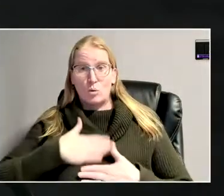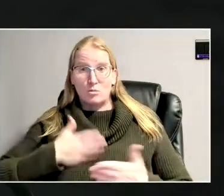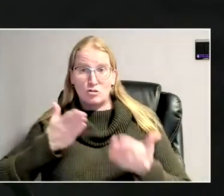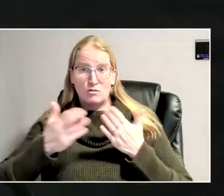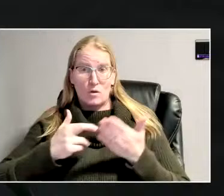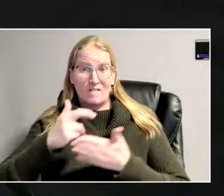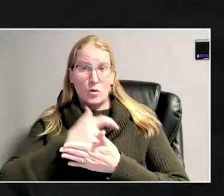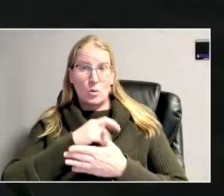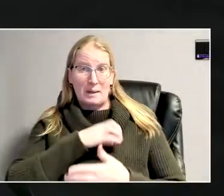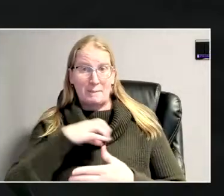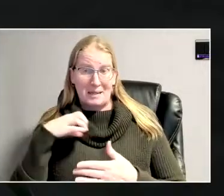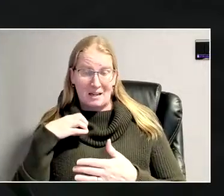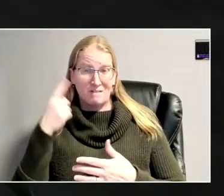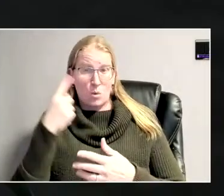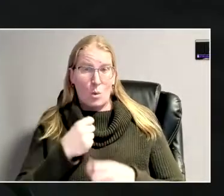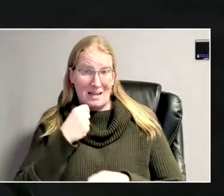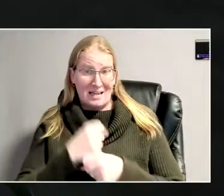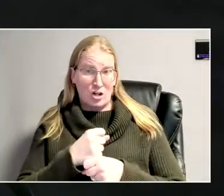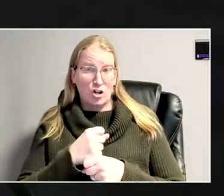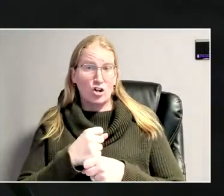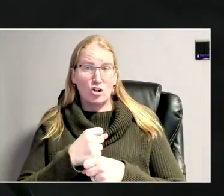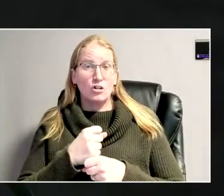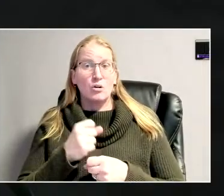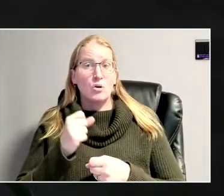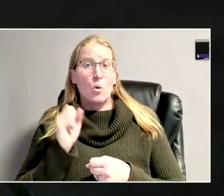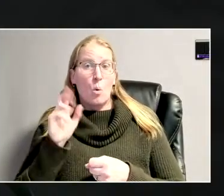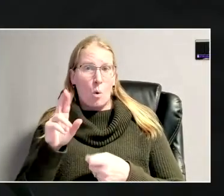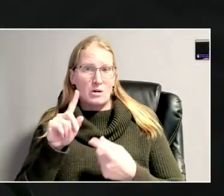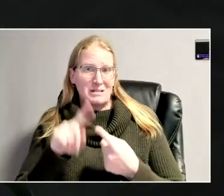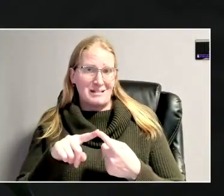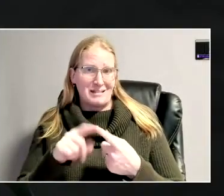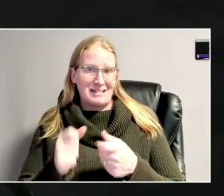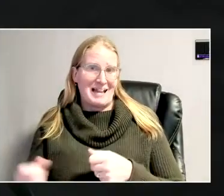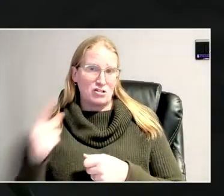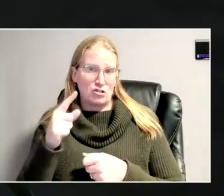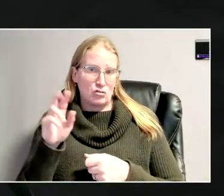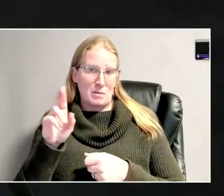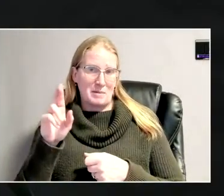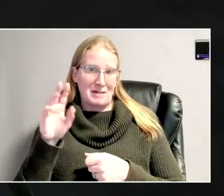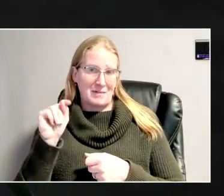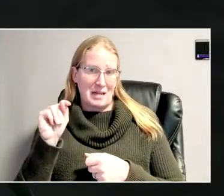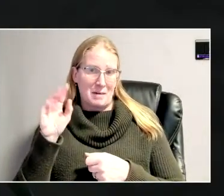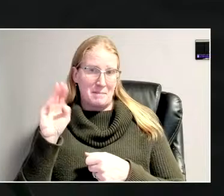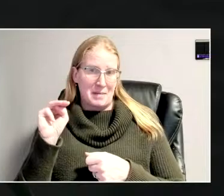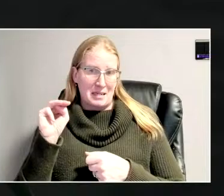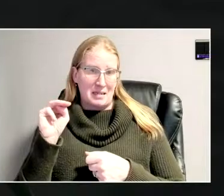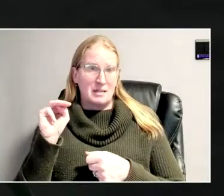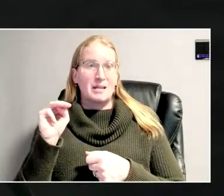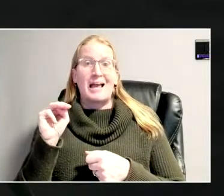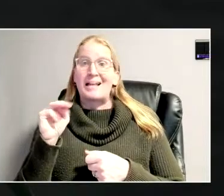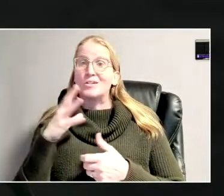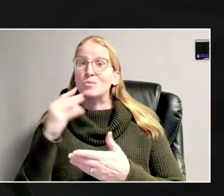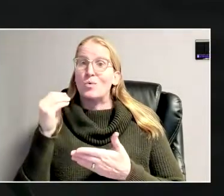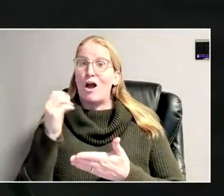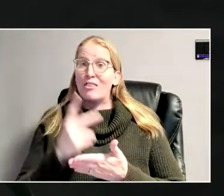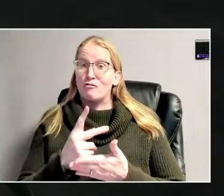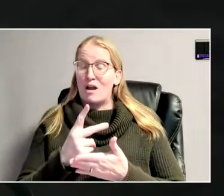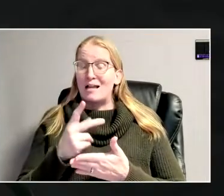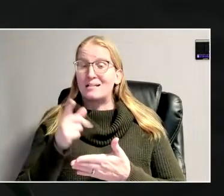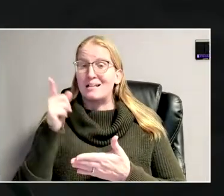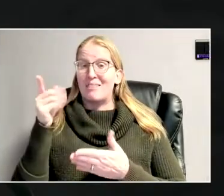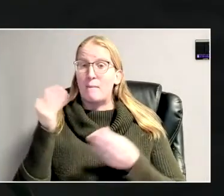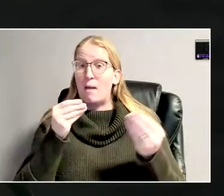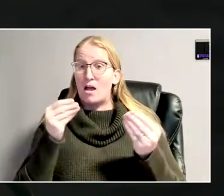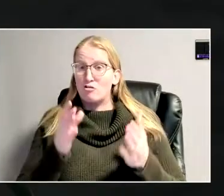representative town meeting and to authorize the moderator to make additional interim appointment